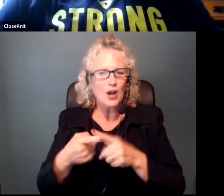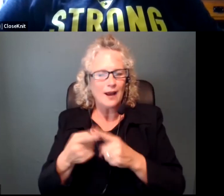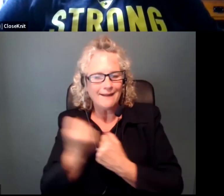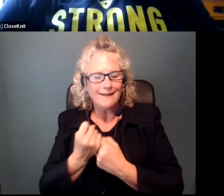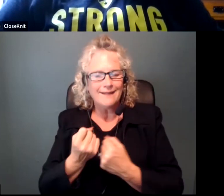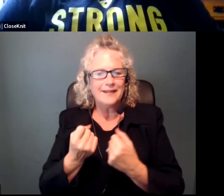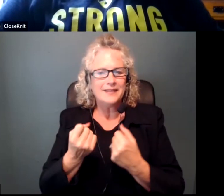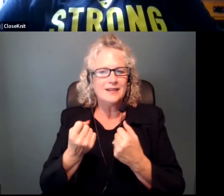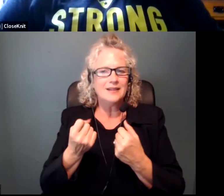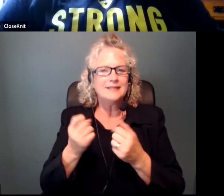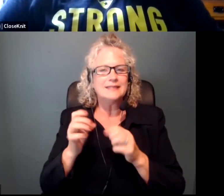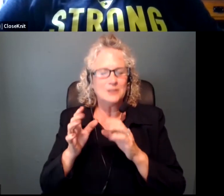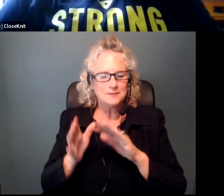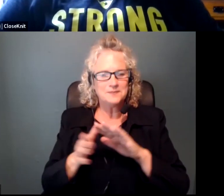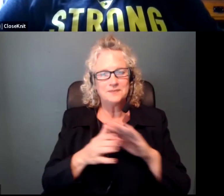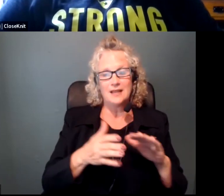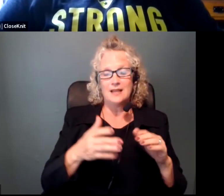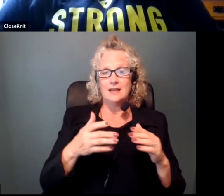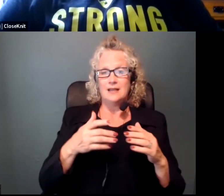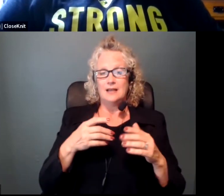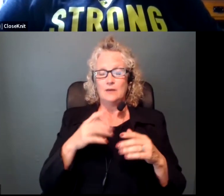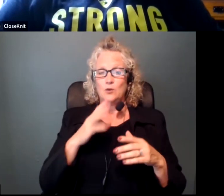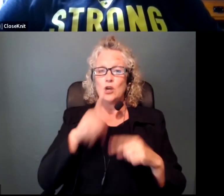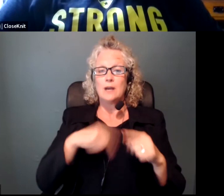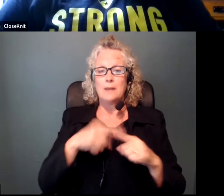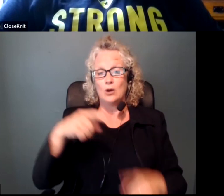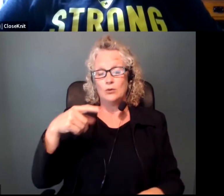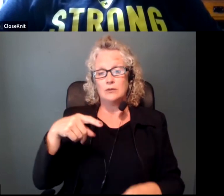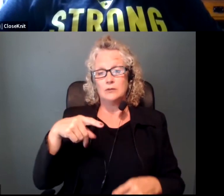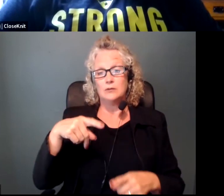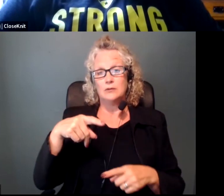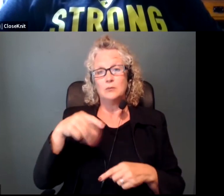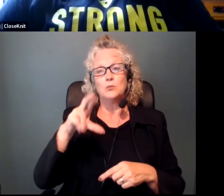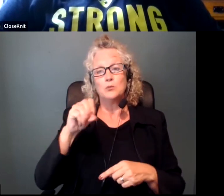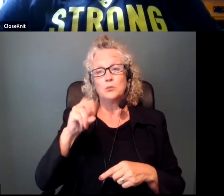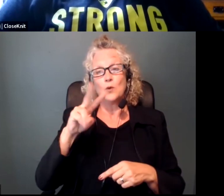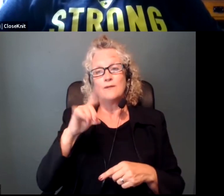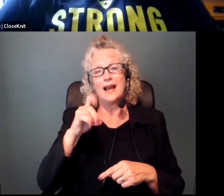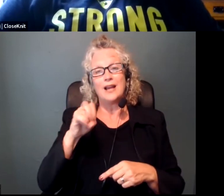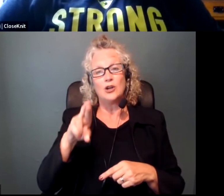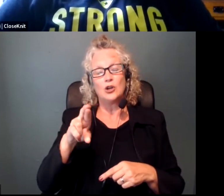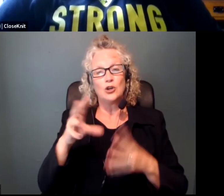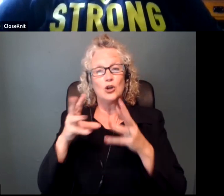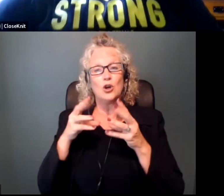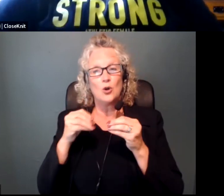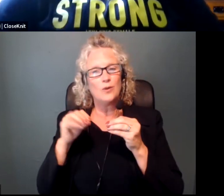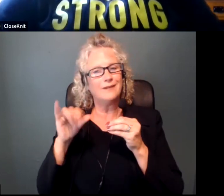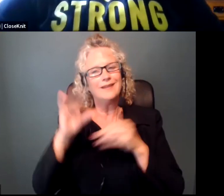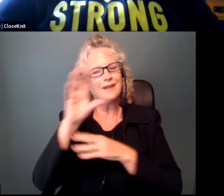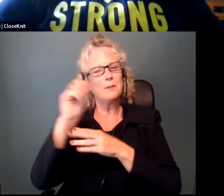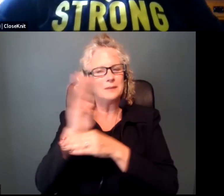we're thinking about provider owned, it's like a company that's owning that. So they're very similar. You